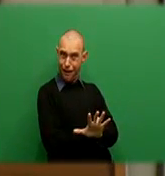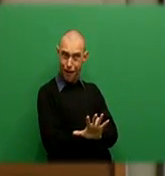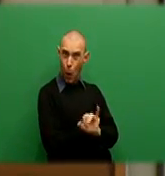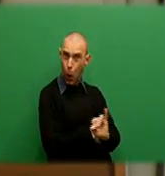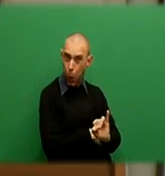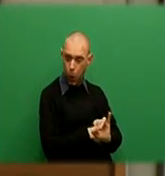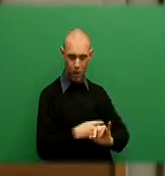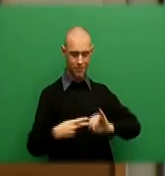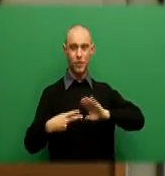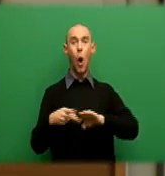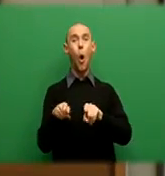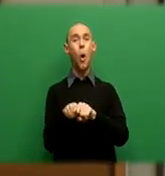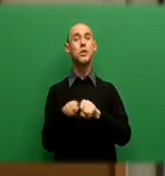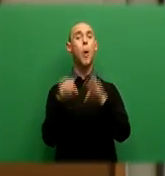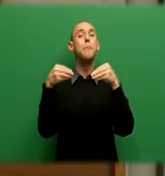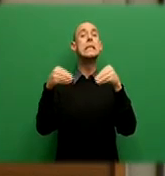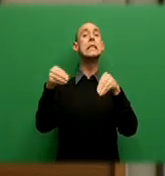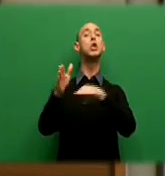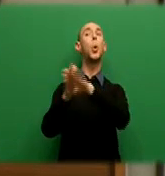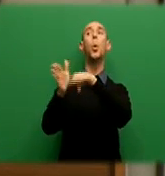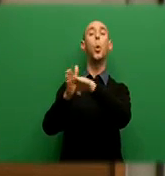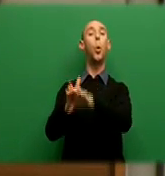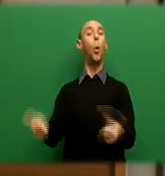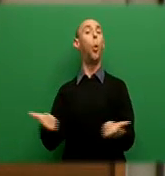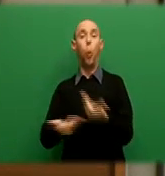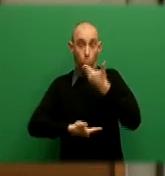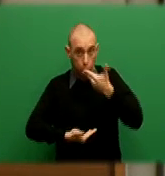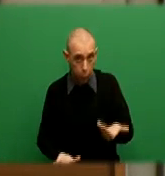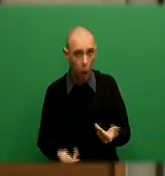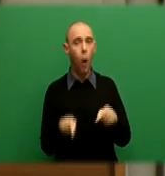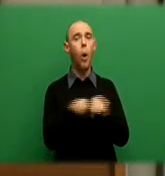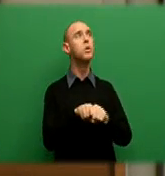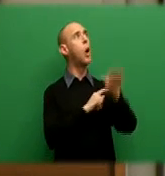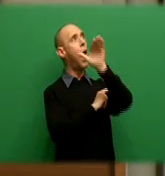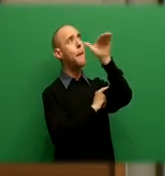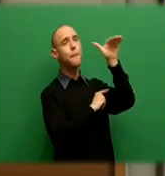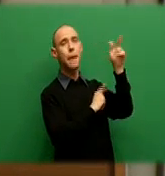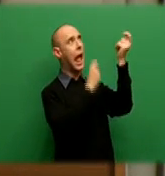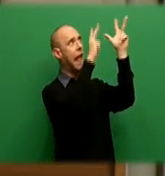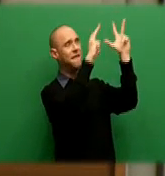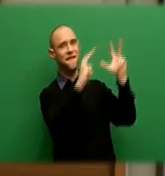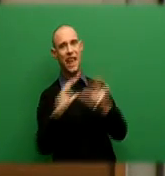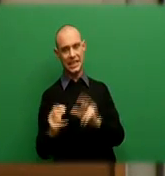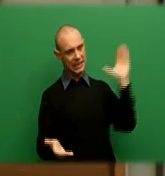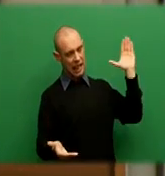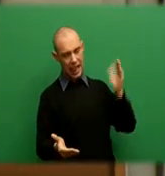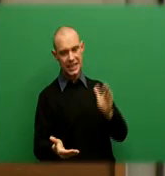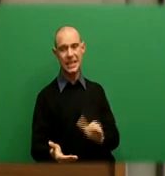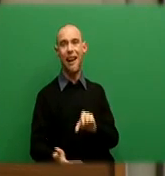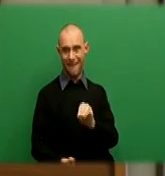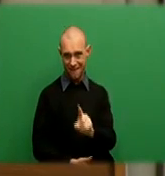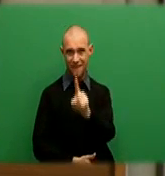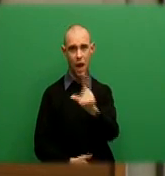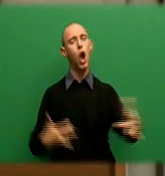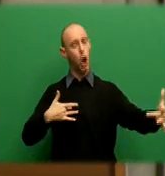and consumer confidence. The growth challenges facing the economy are compounded by the deteriorating outlook